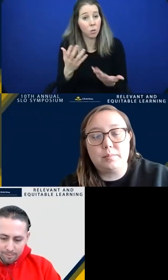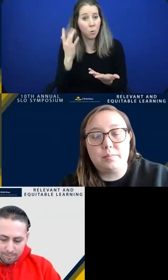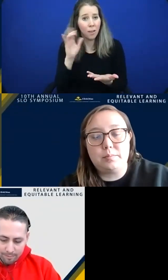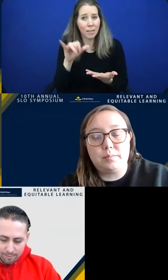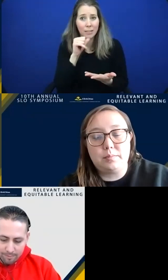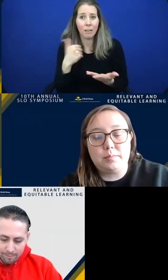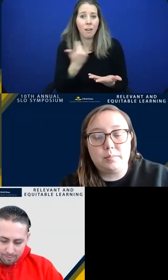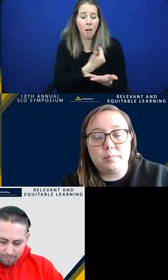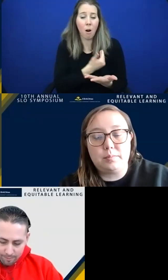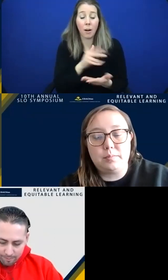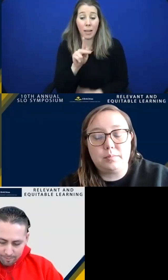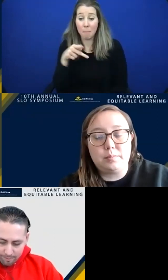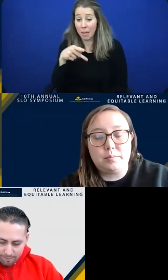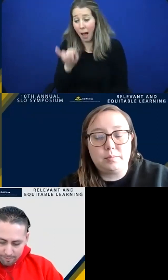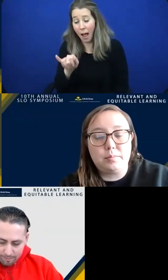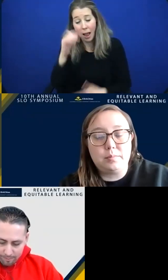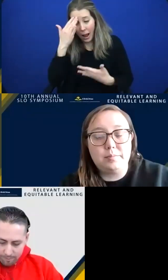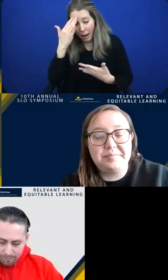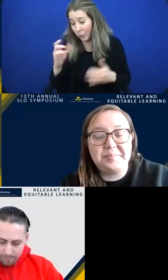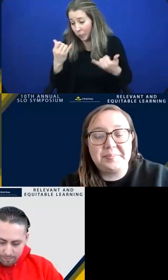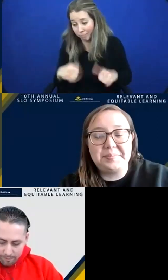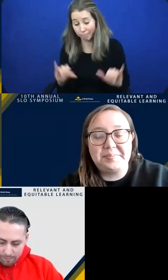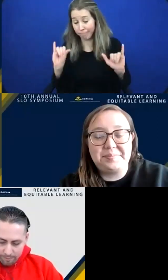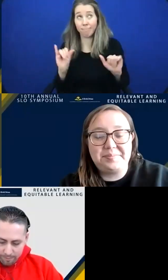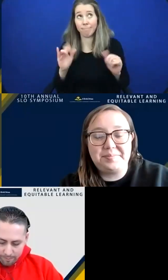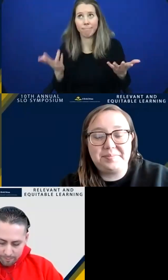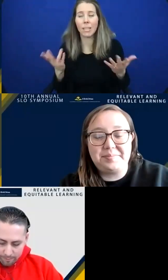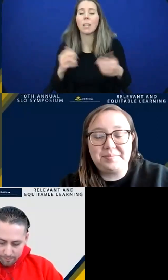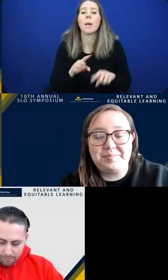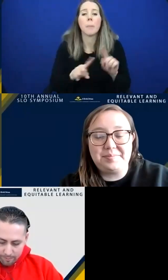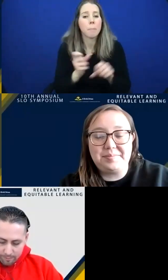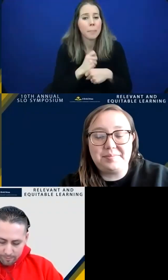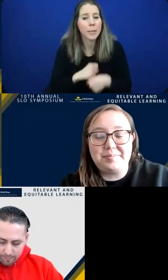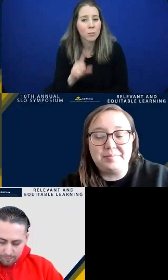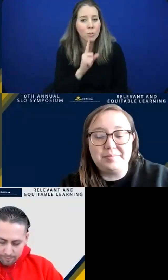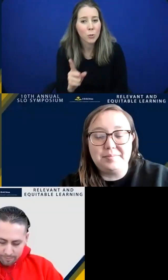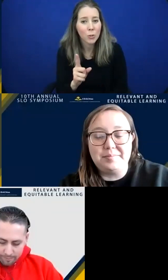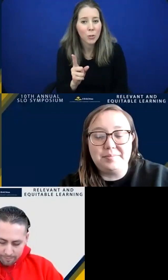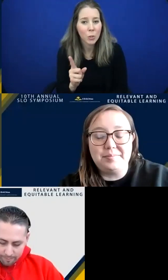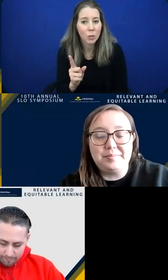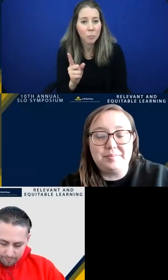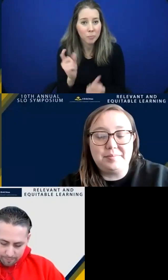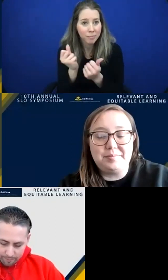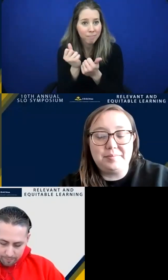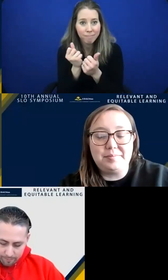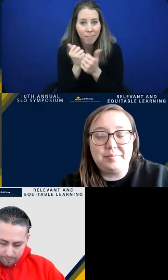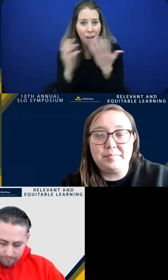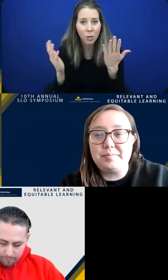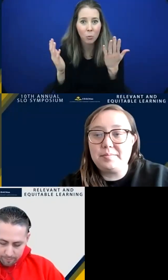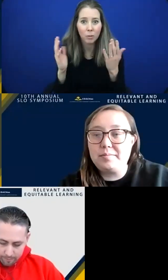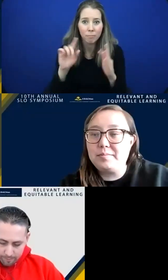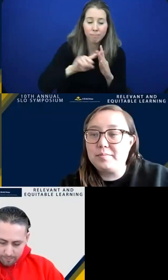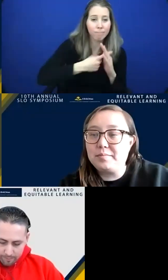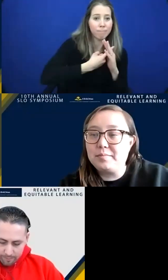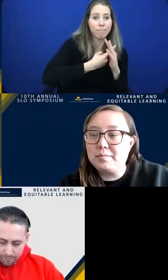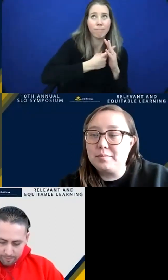our KPIs, I still don't know. but making sure that everyone top to bottom knows, so that then